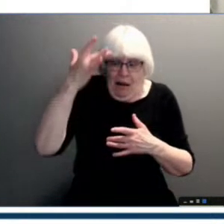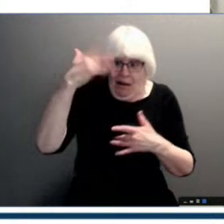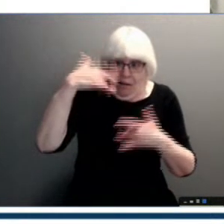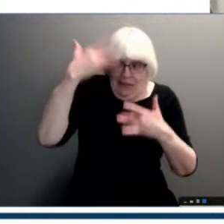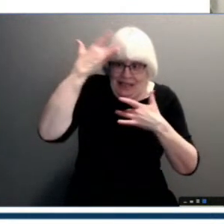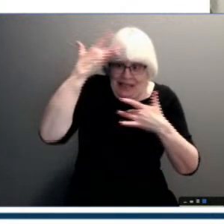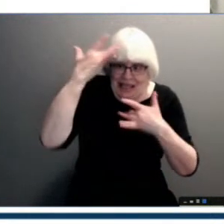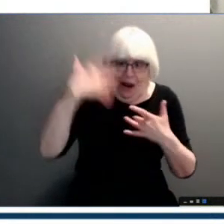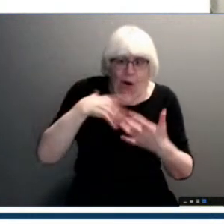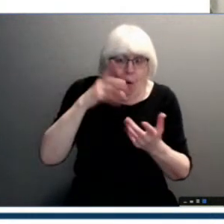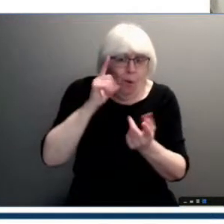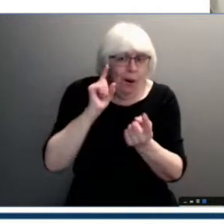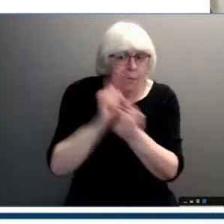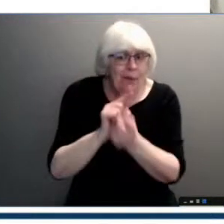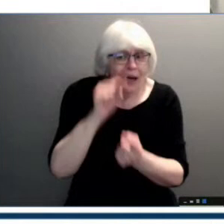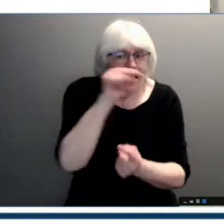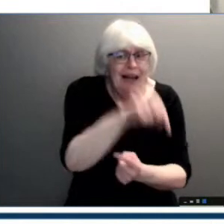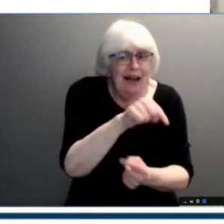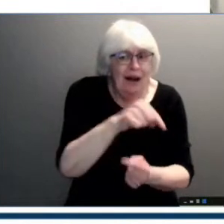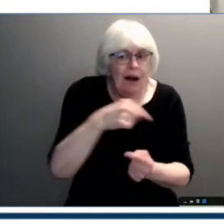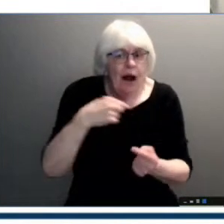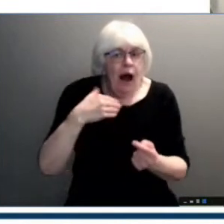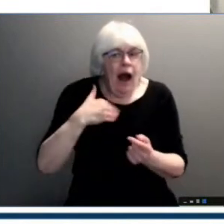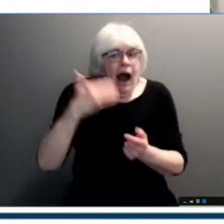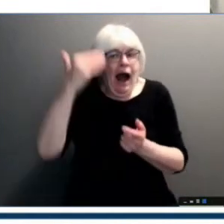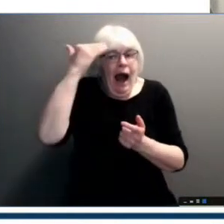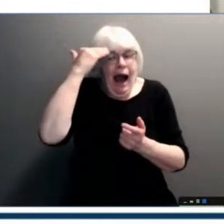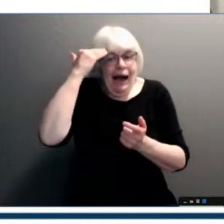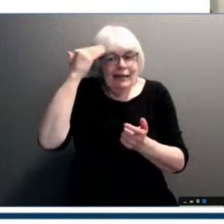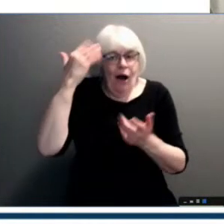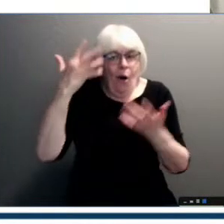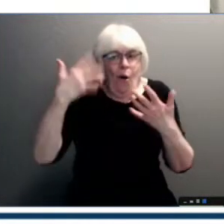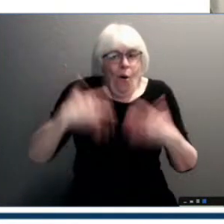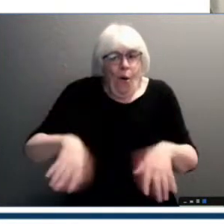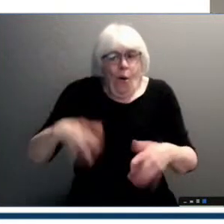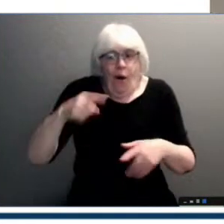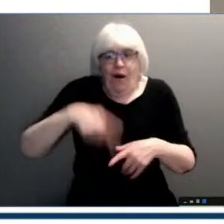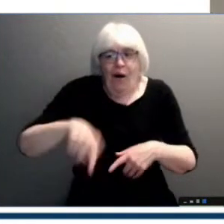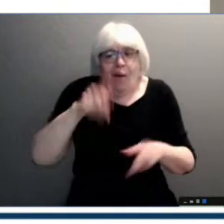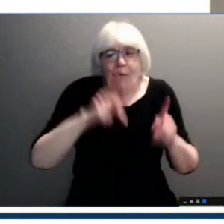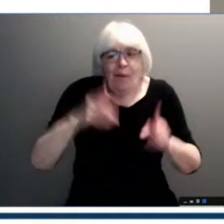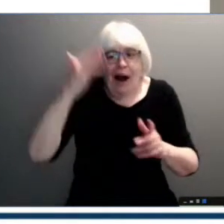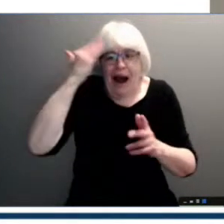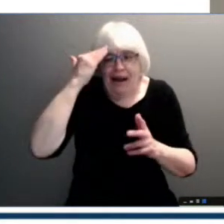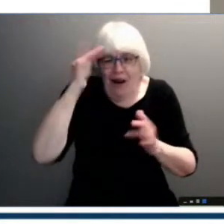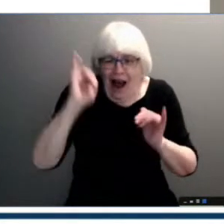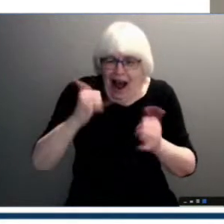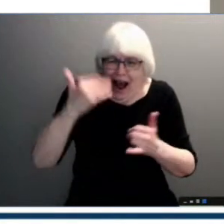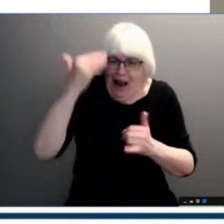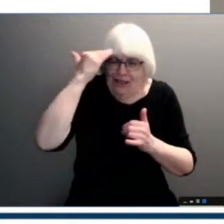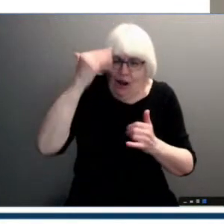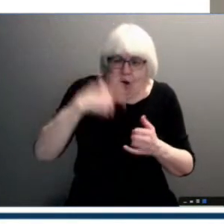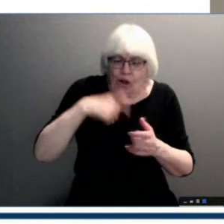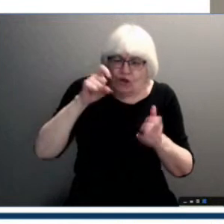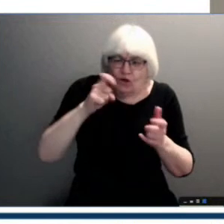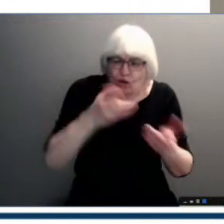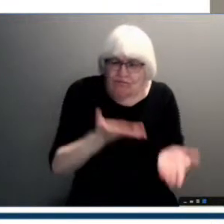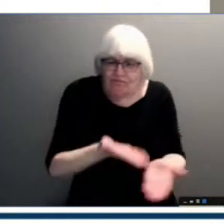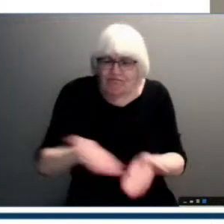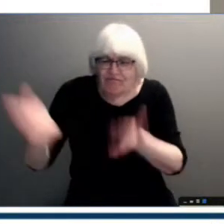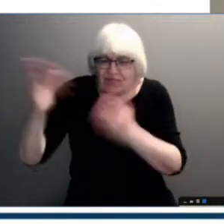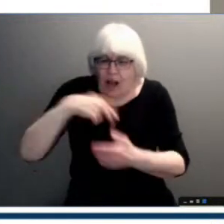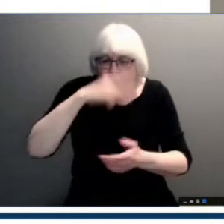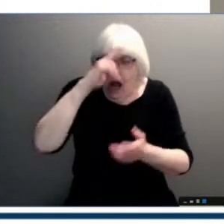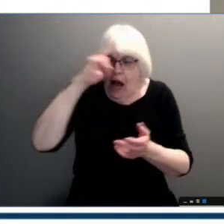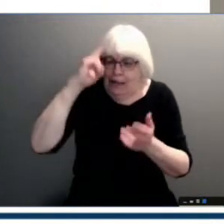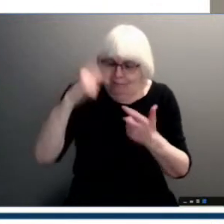so that we know there's not people at home kind of suffering when they really should go to the hospital? So when we first contact people from public health, they are given